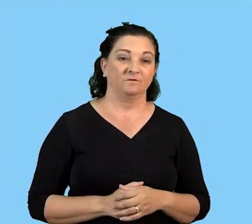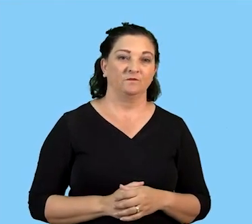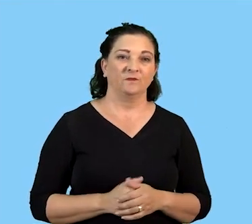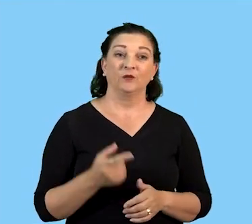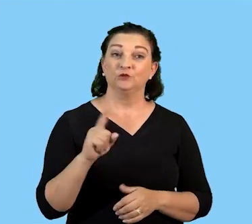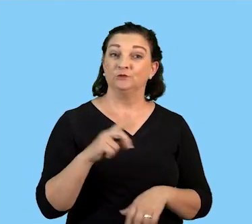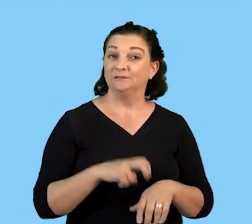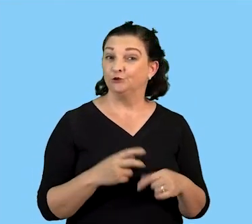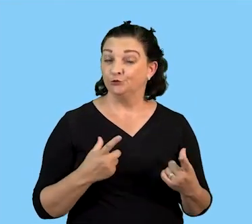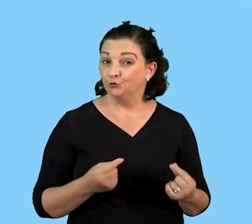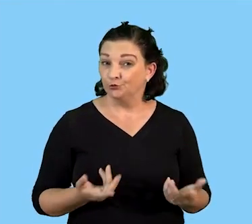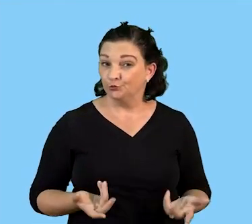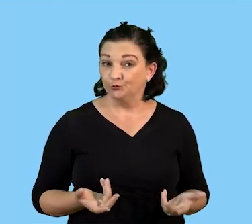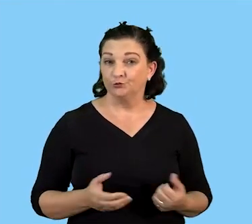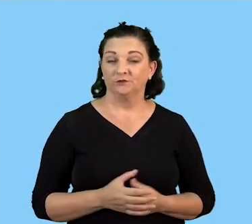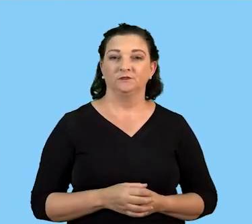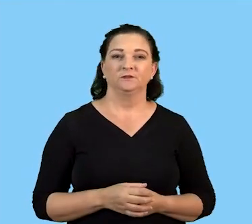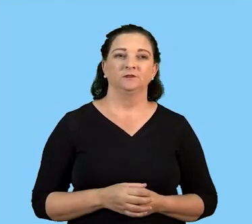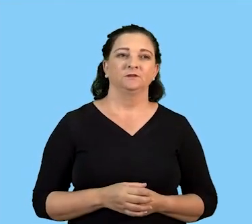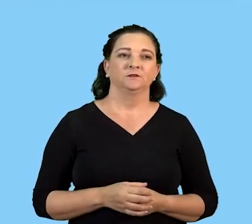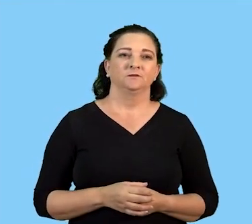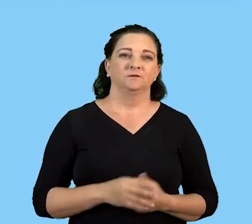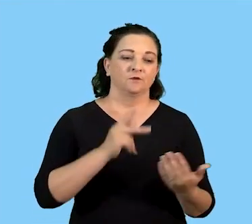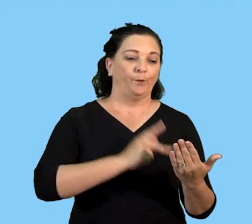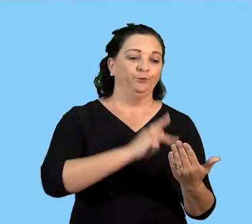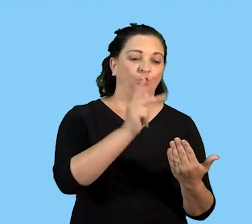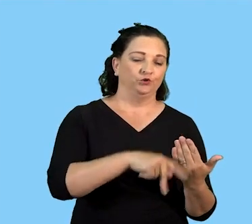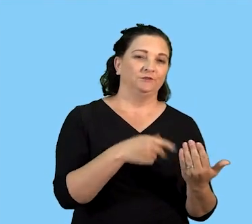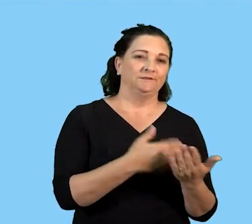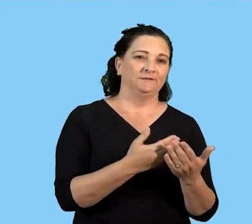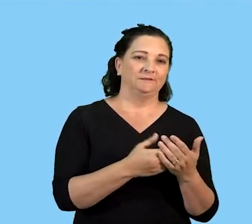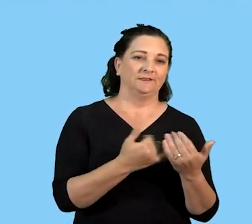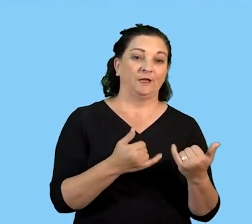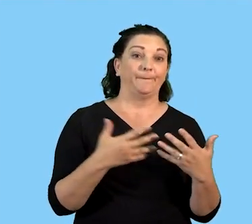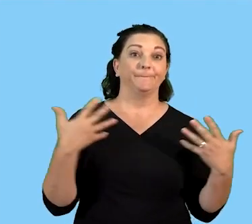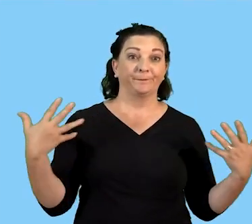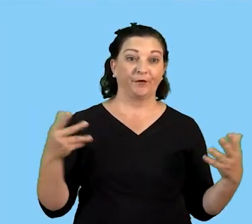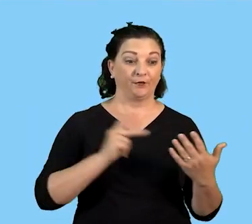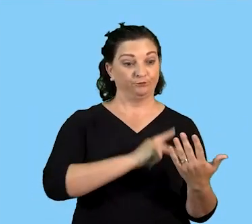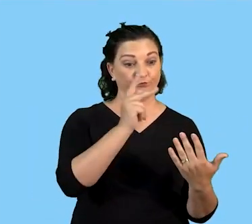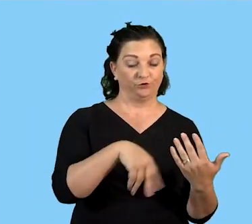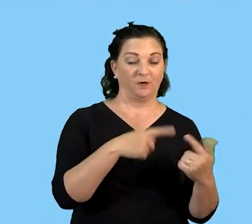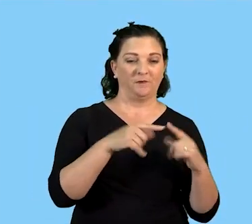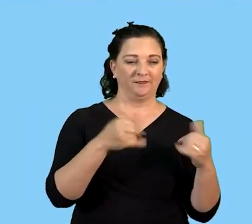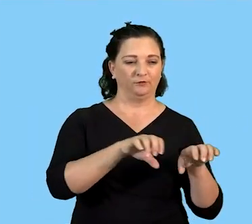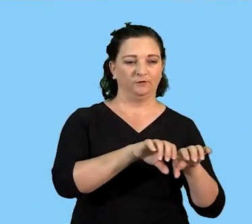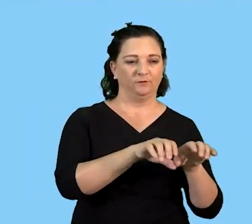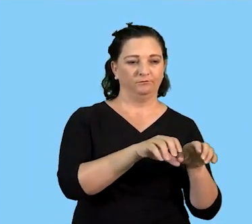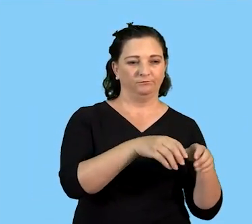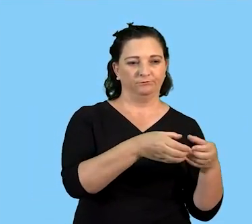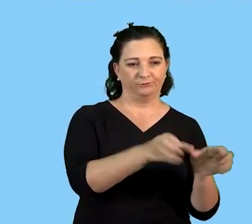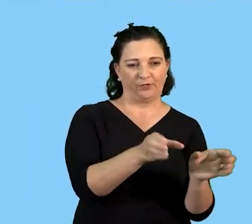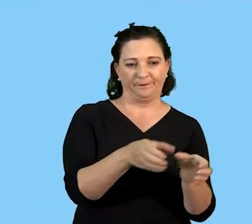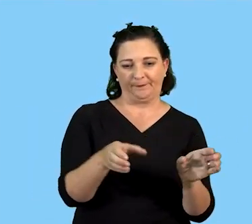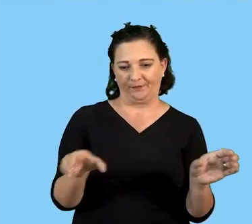be done by breaking a project into smaller parts. So as you can see again also in that illustration,